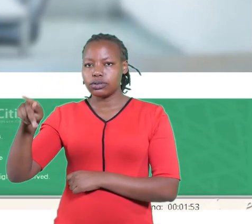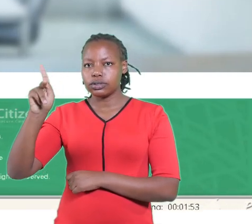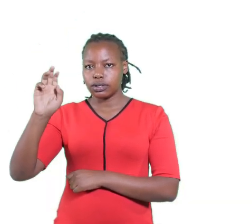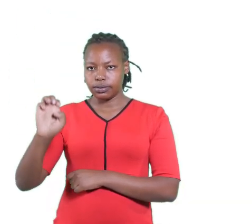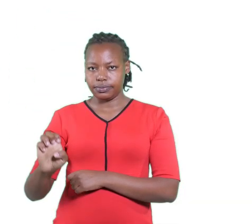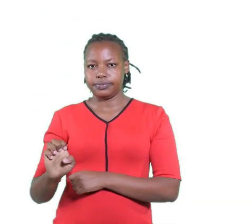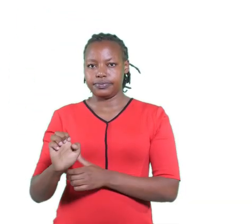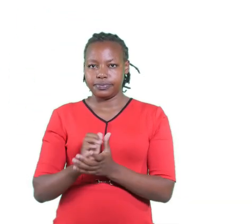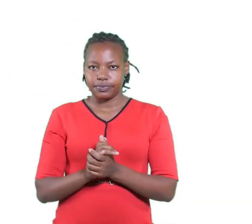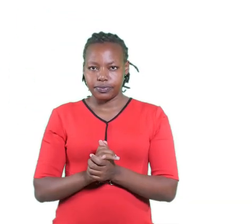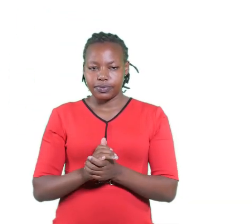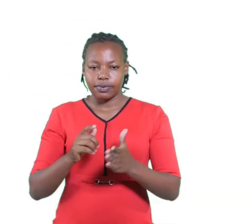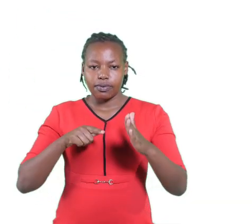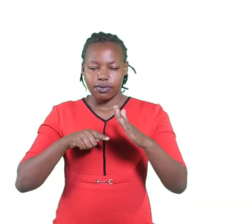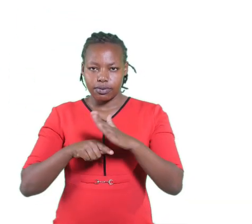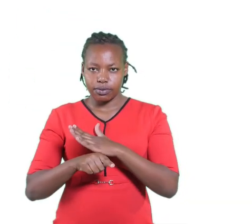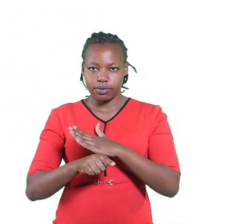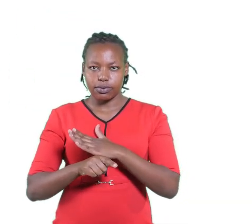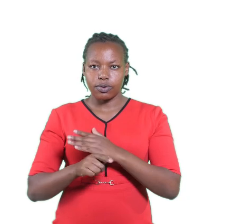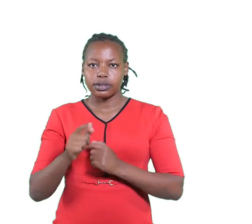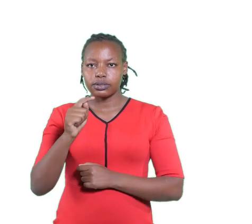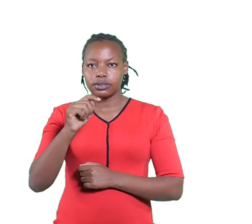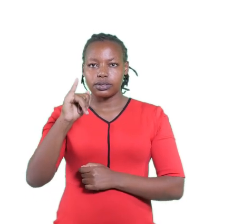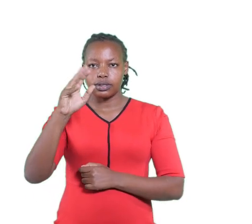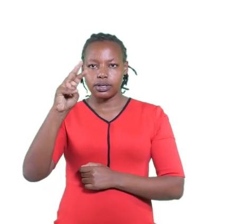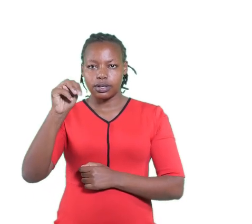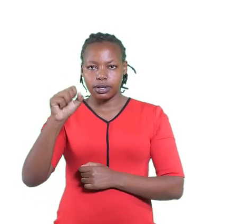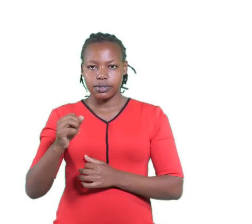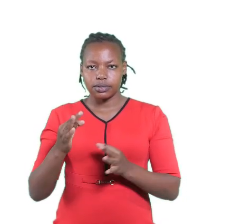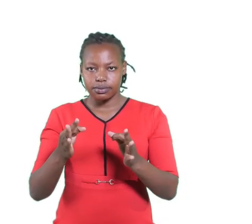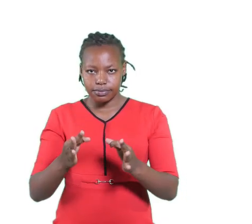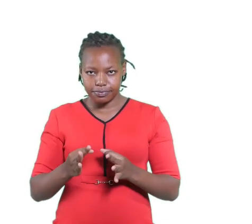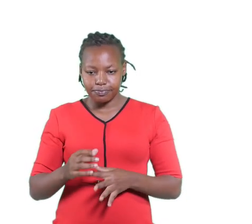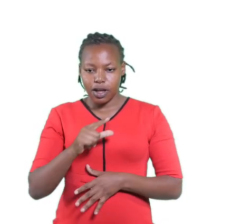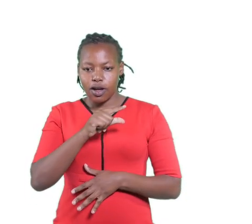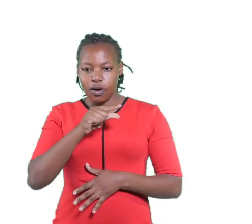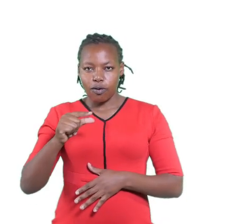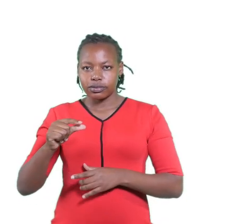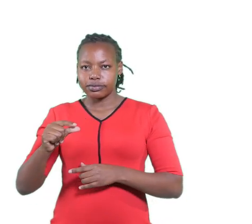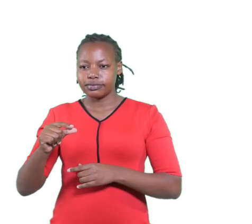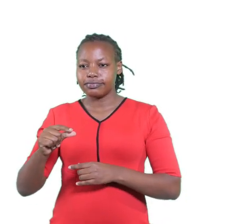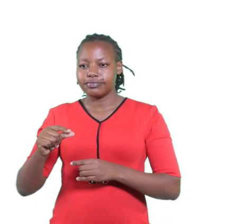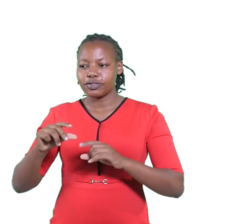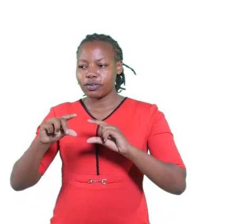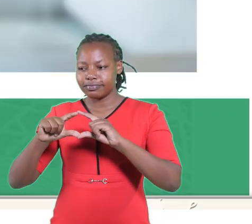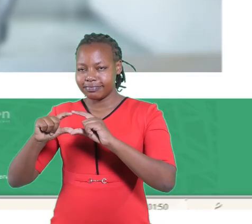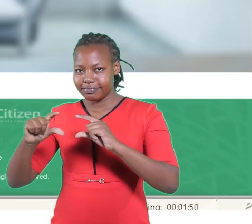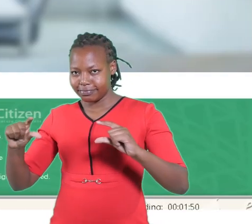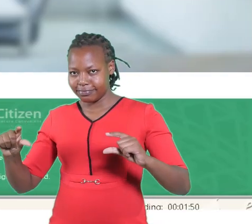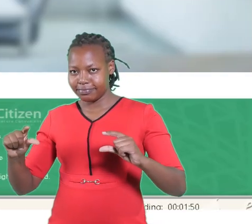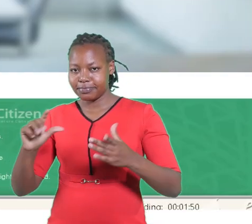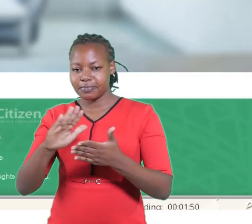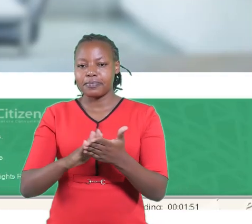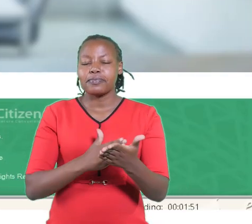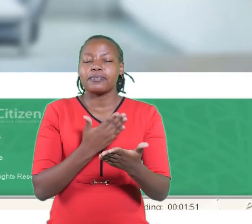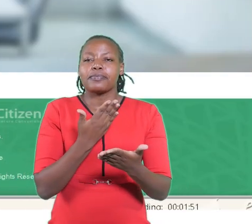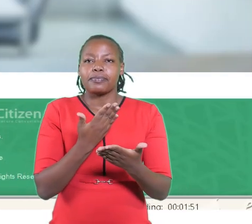logbook affidavit, tape lift report of the vehicle. For a single number plate, make a payment